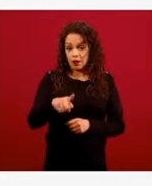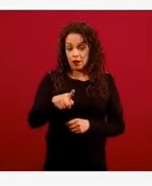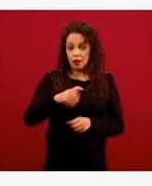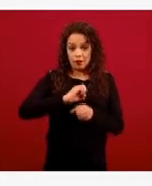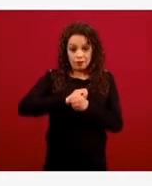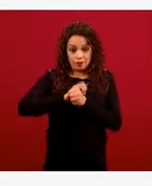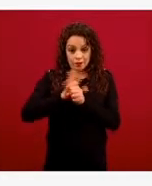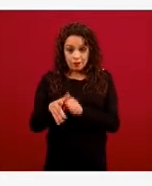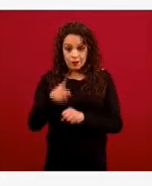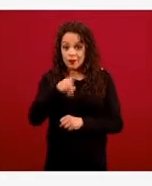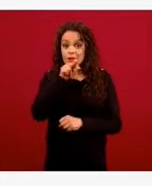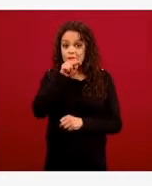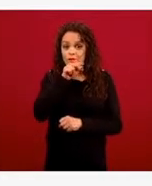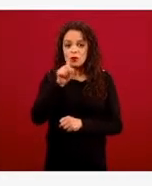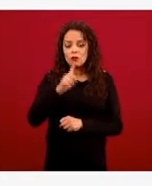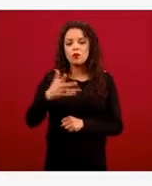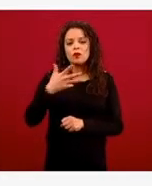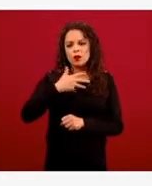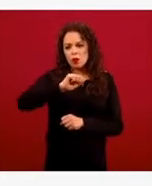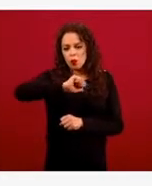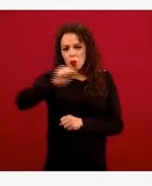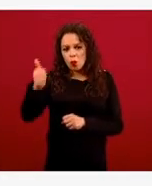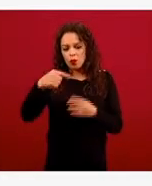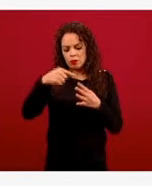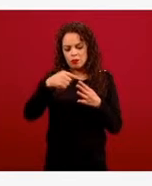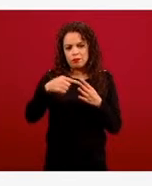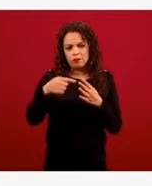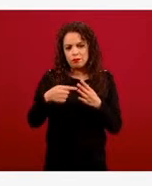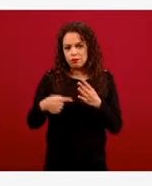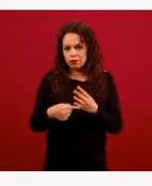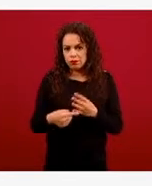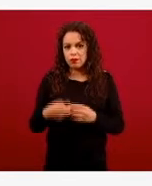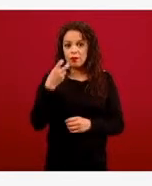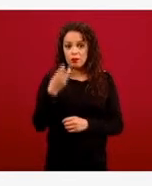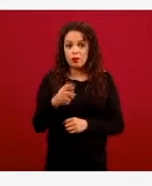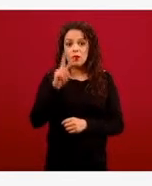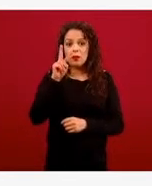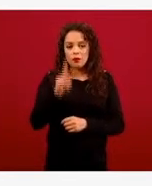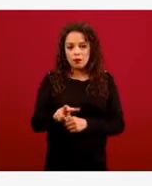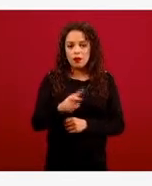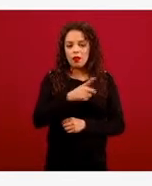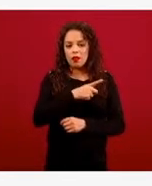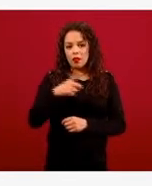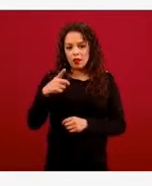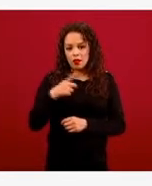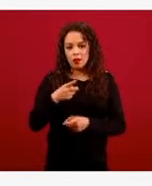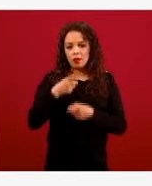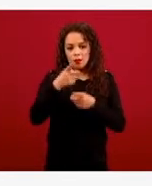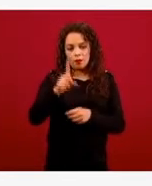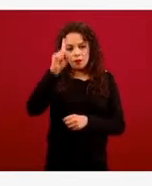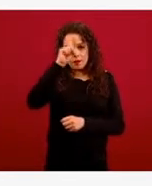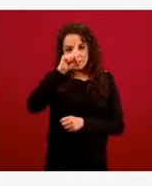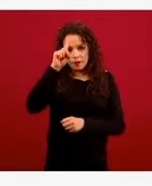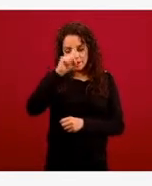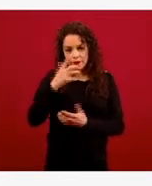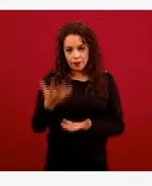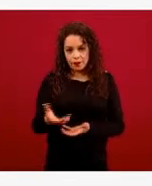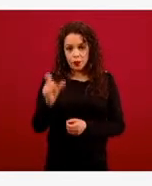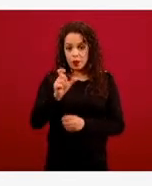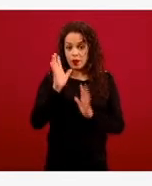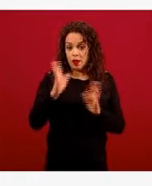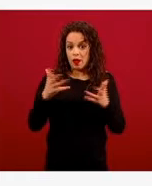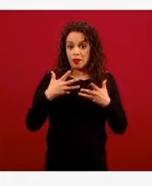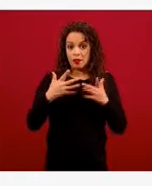about the coronavirus, there are also other kinds of germs and microorganisms that can come into play